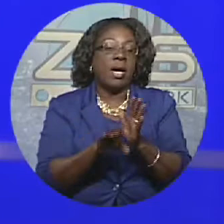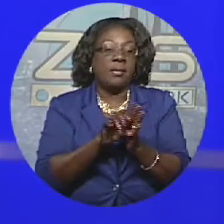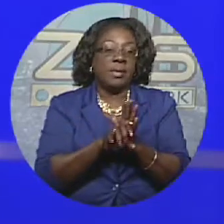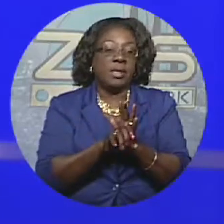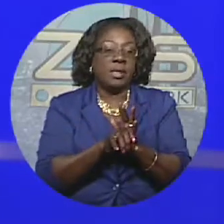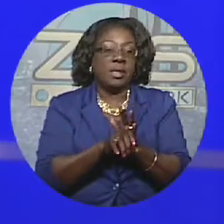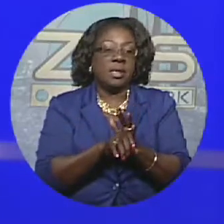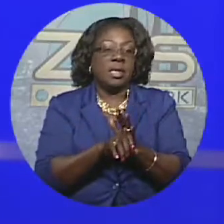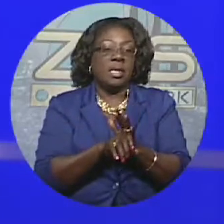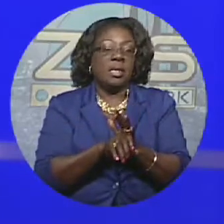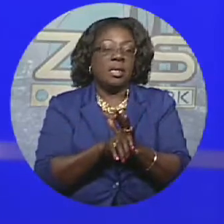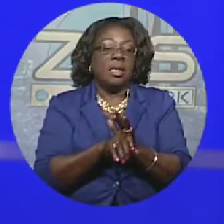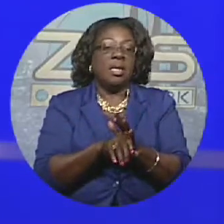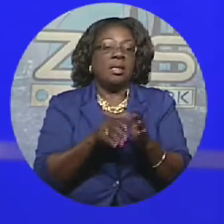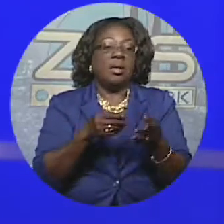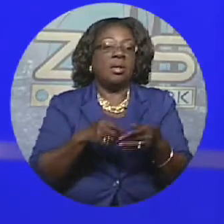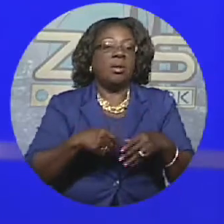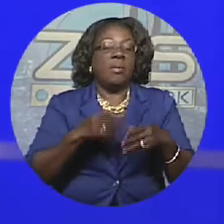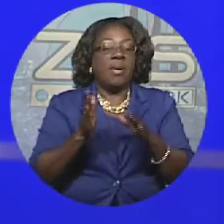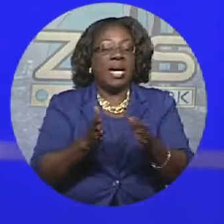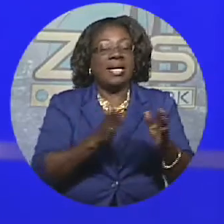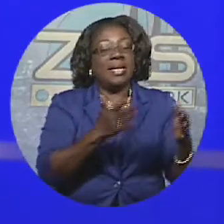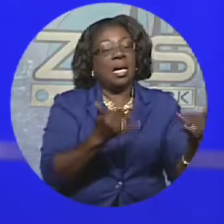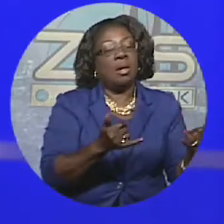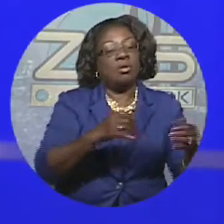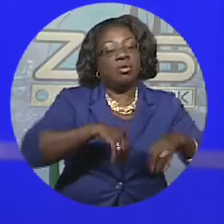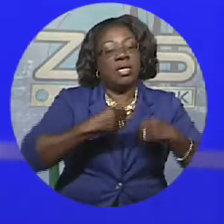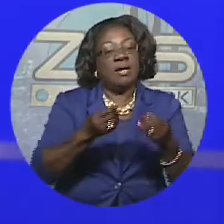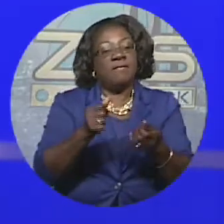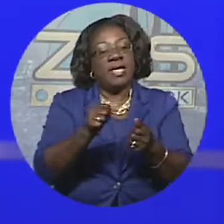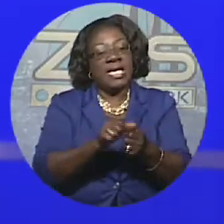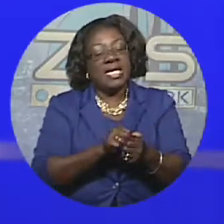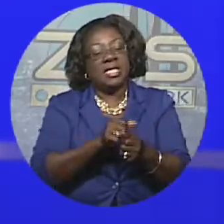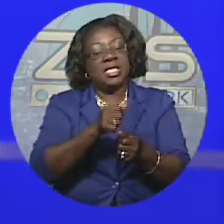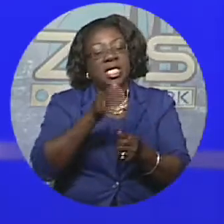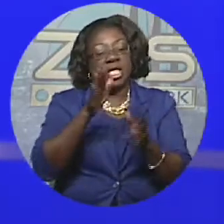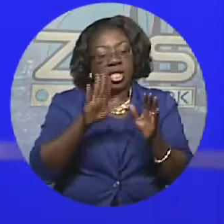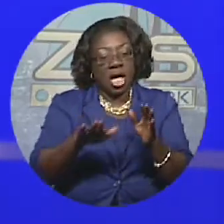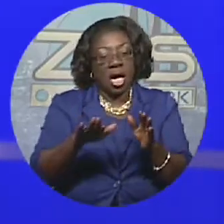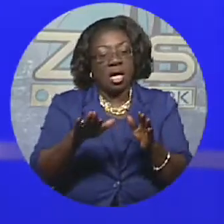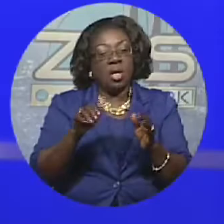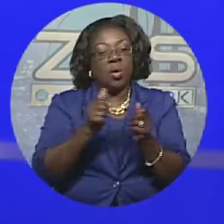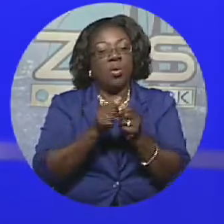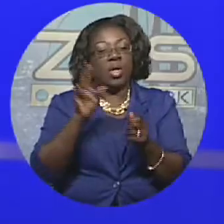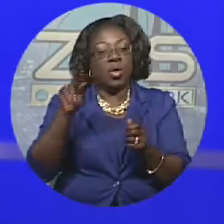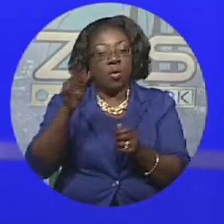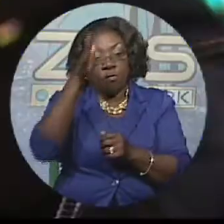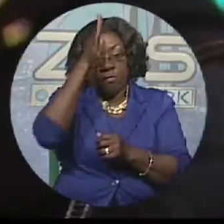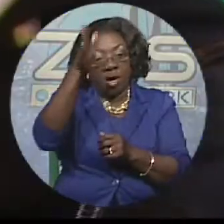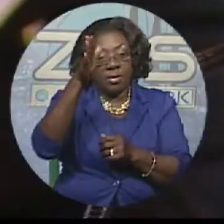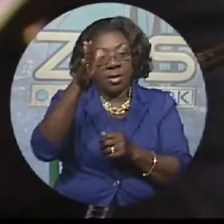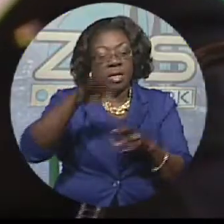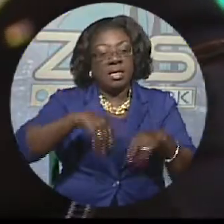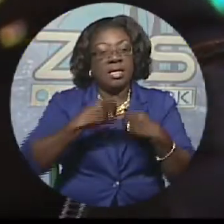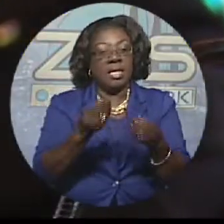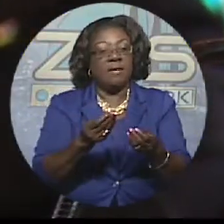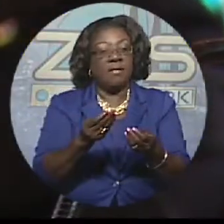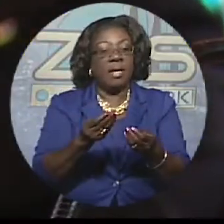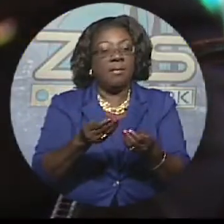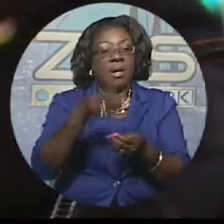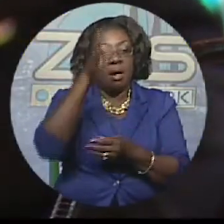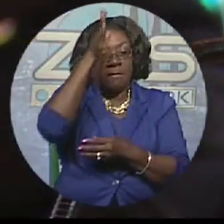around by giving every fatherless child a father to lean on. Arkandino Knowles has this report.